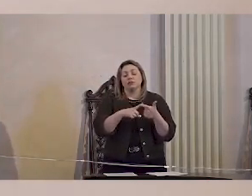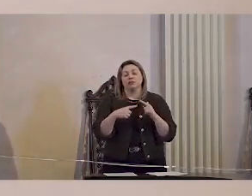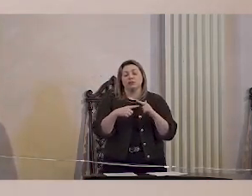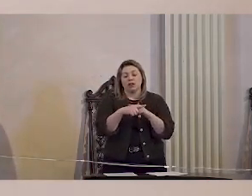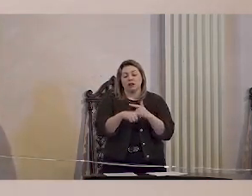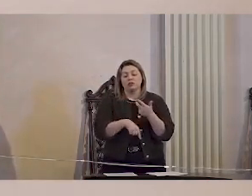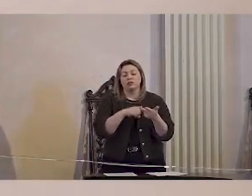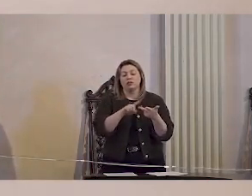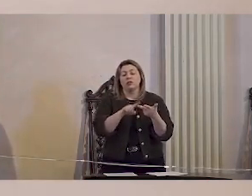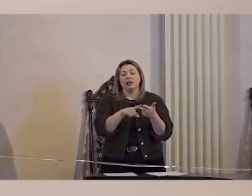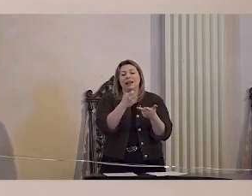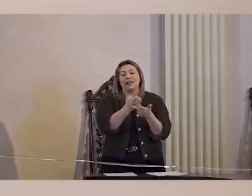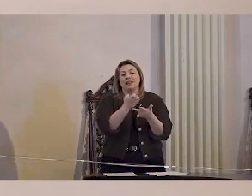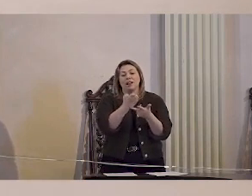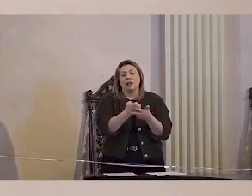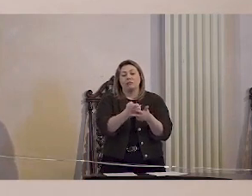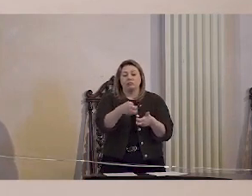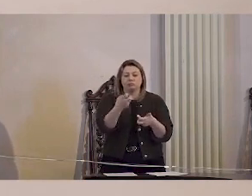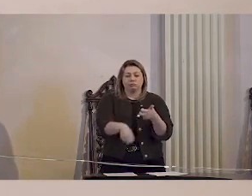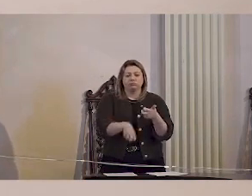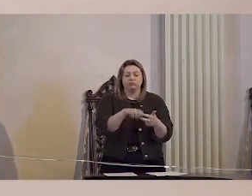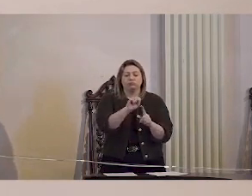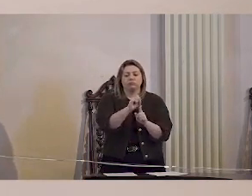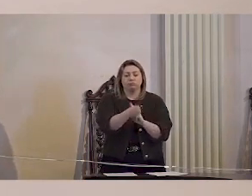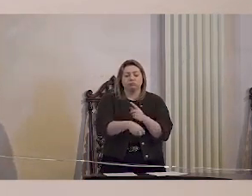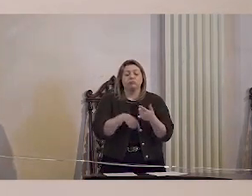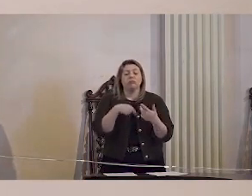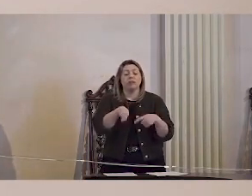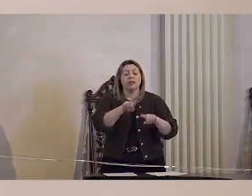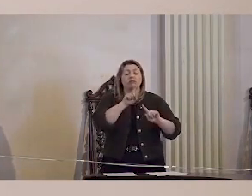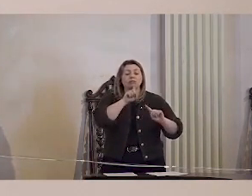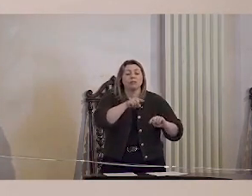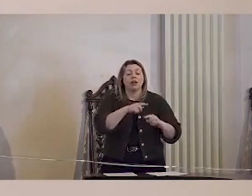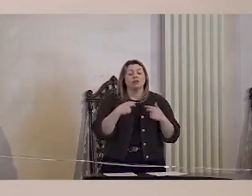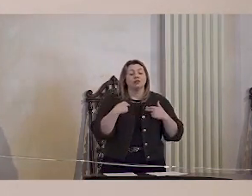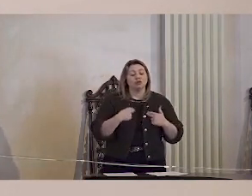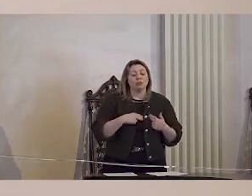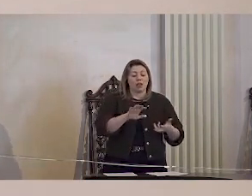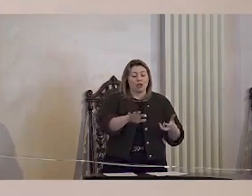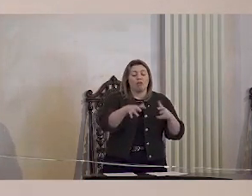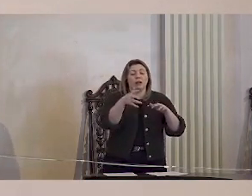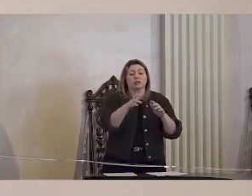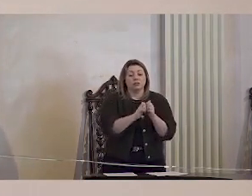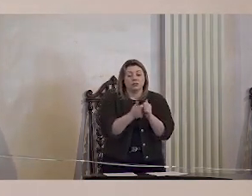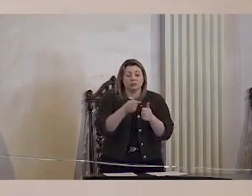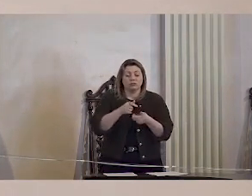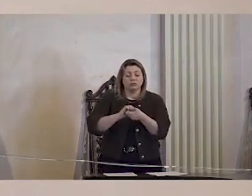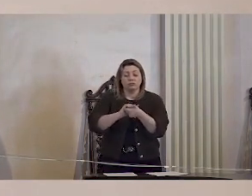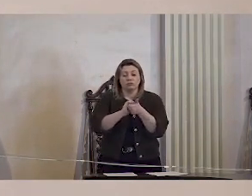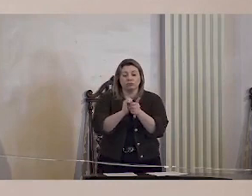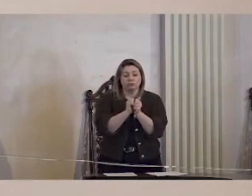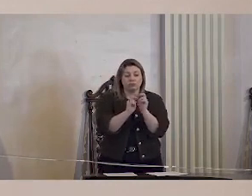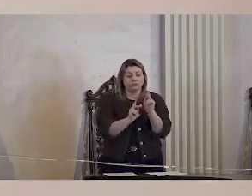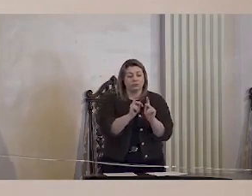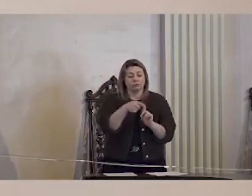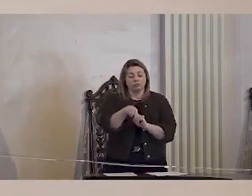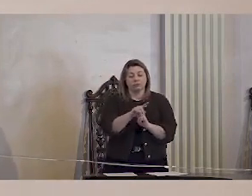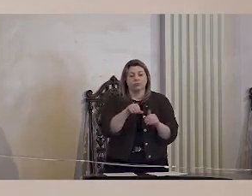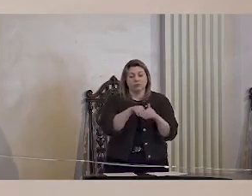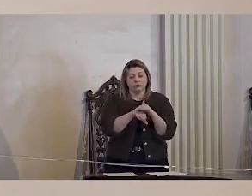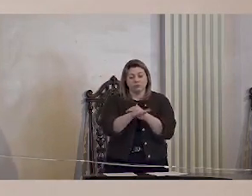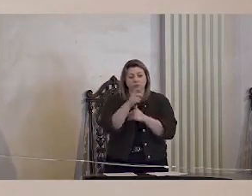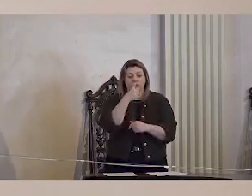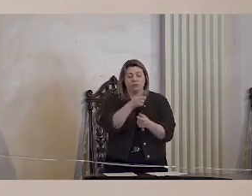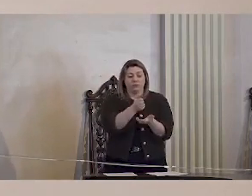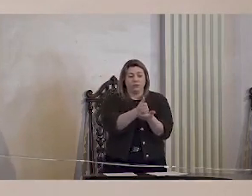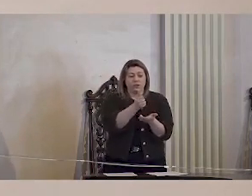or economic hardship. And they respond to humanitarian crises by partnering with those whose access to